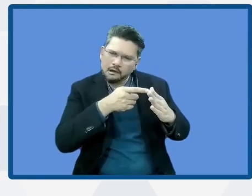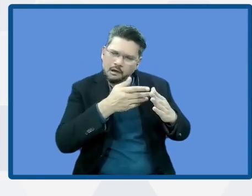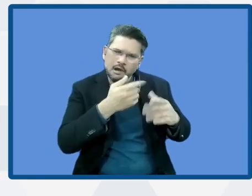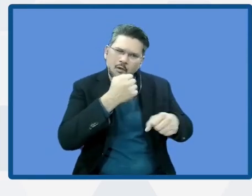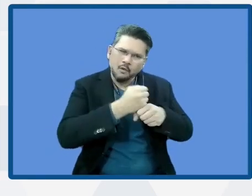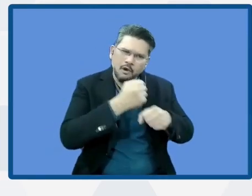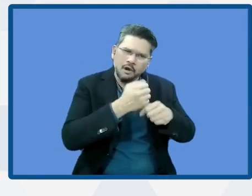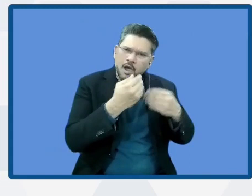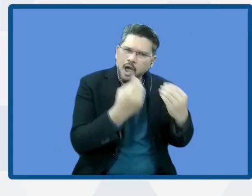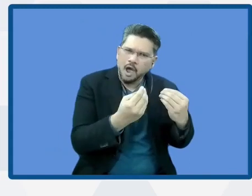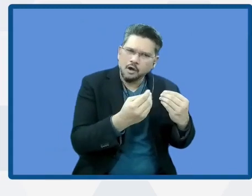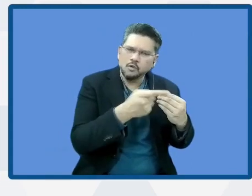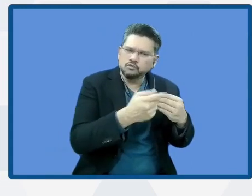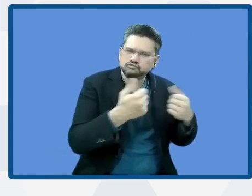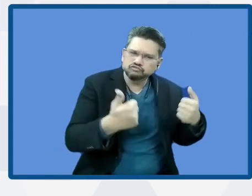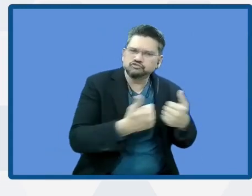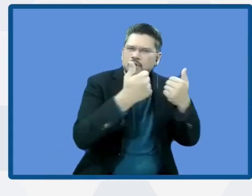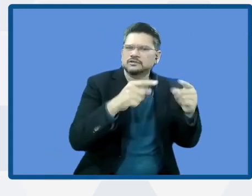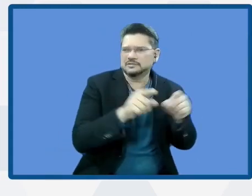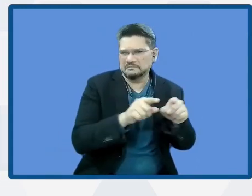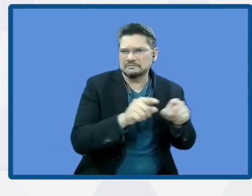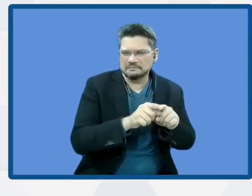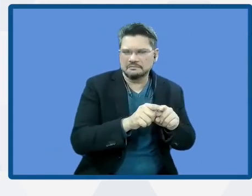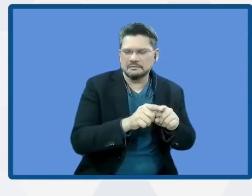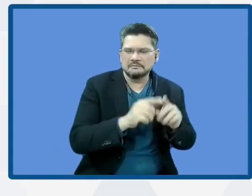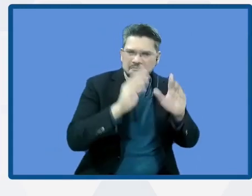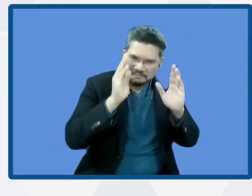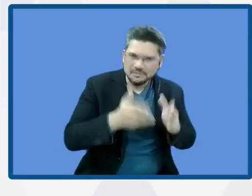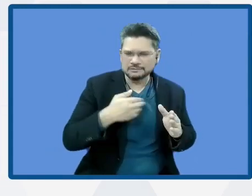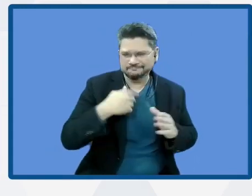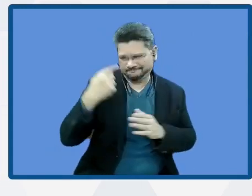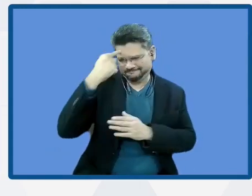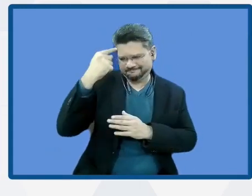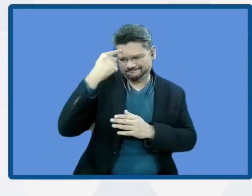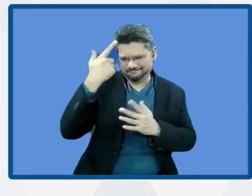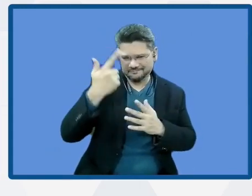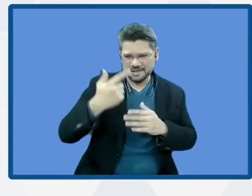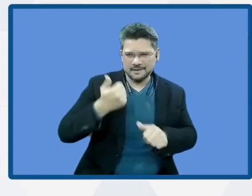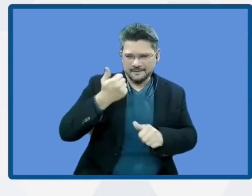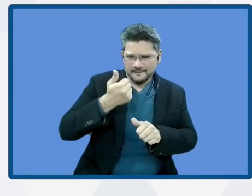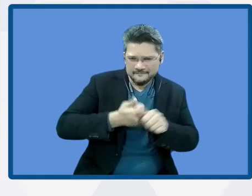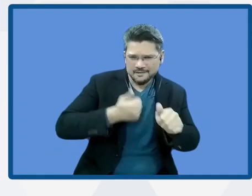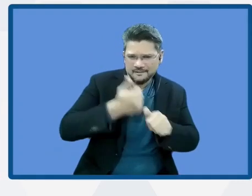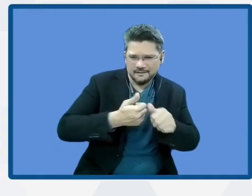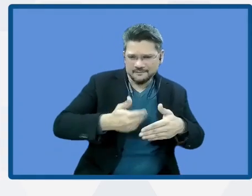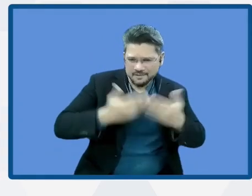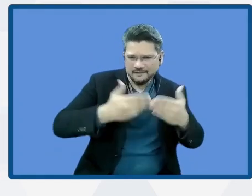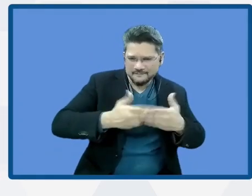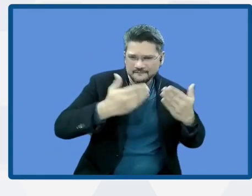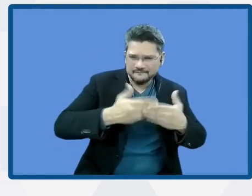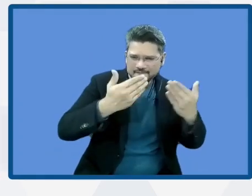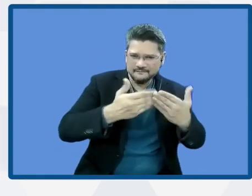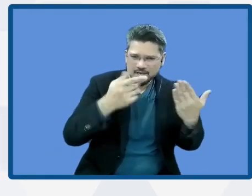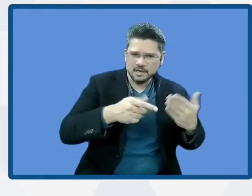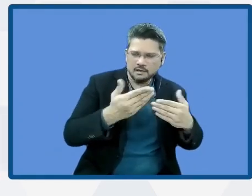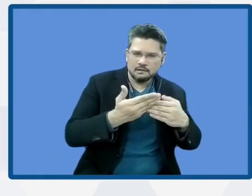thinking that every single day, our early warning systems have to become more robust, and they have to be aligned with what,